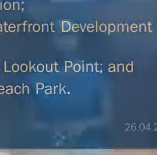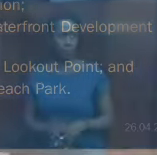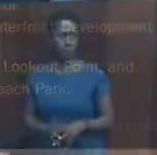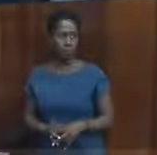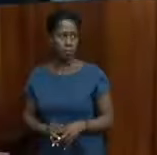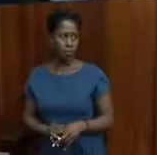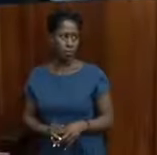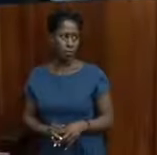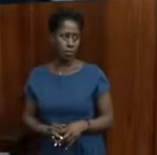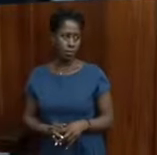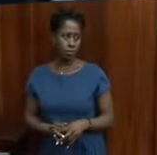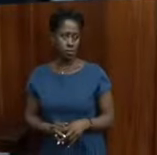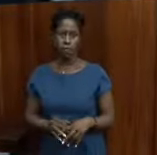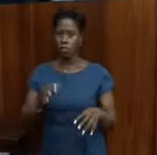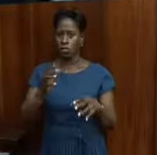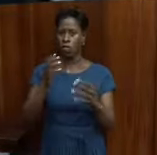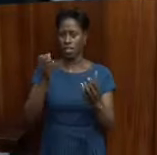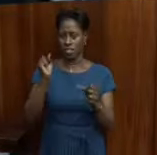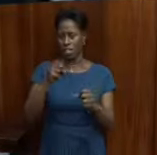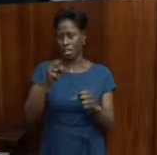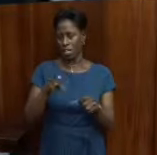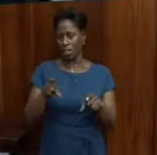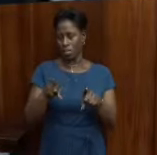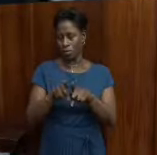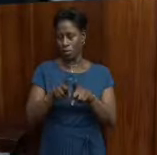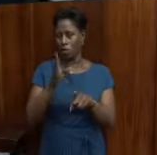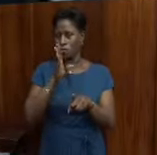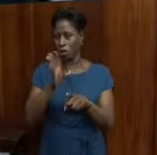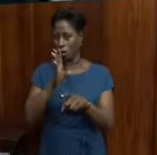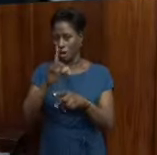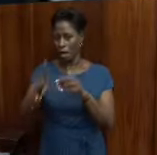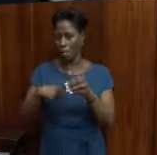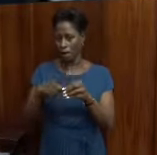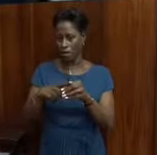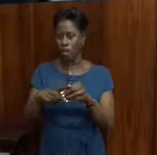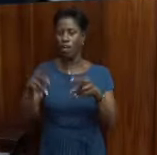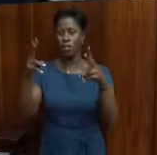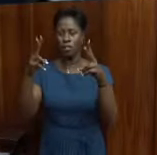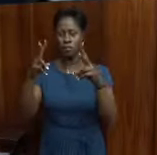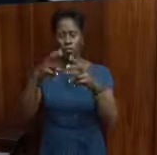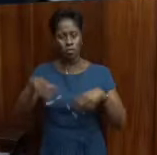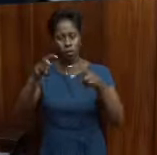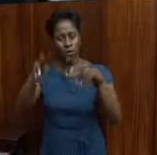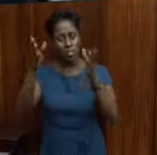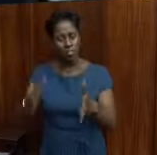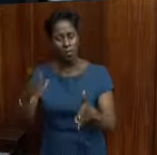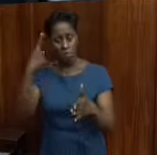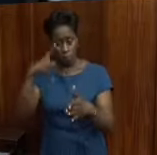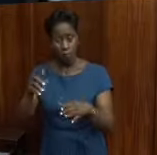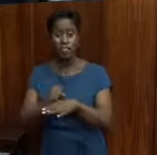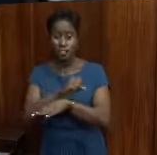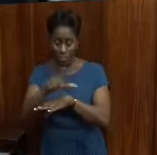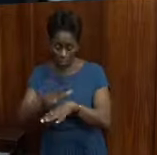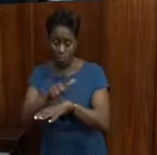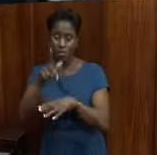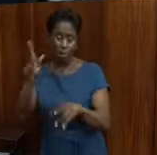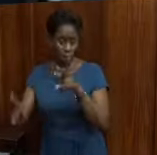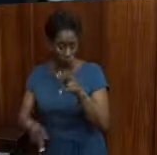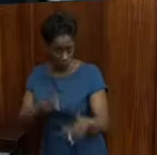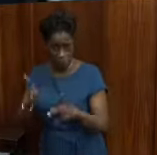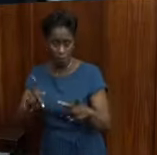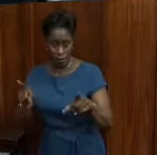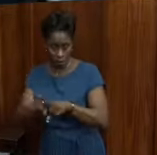attention to community-based tourism. In March this year, Parliament enacted the Community Tourism Act, which established a